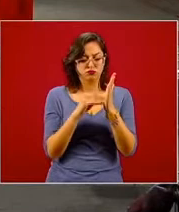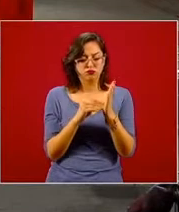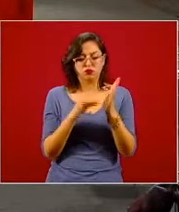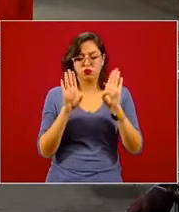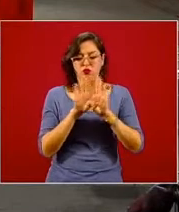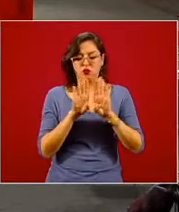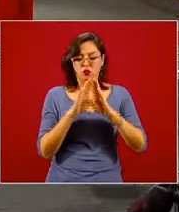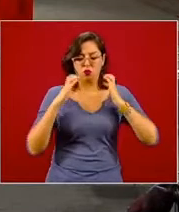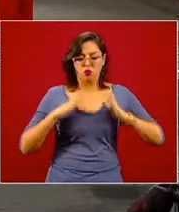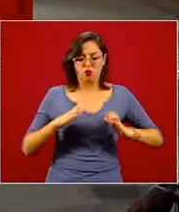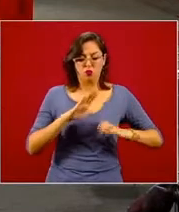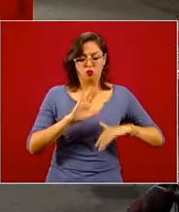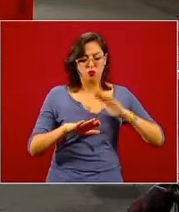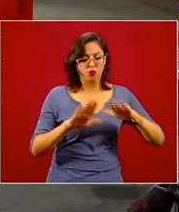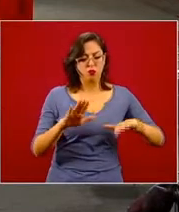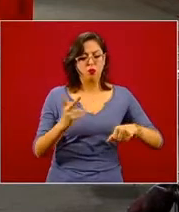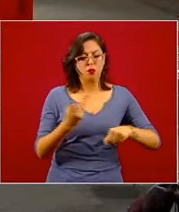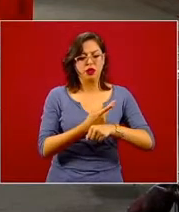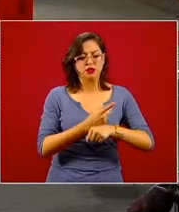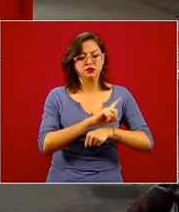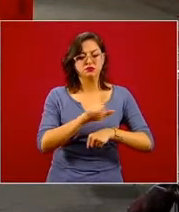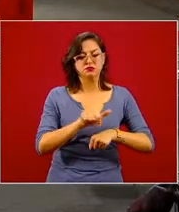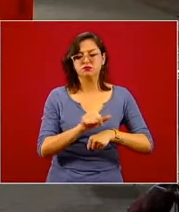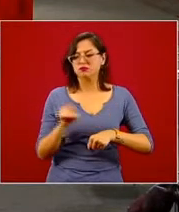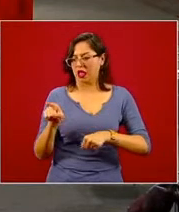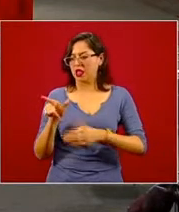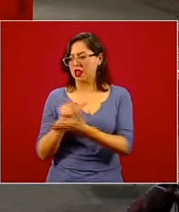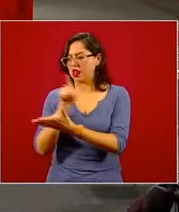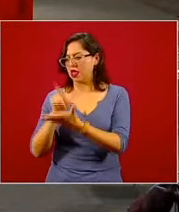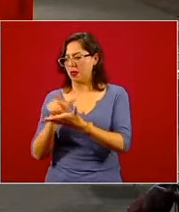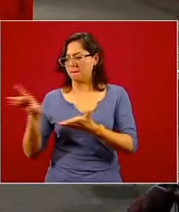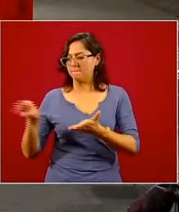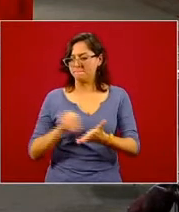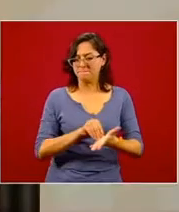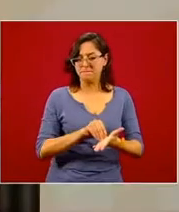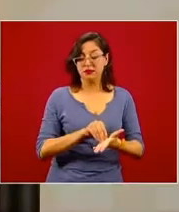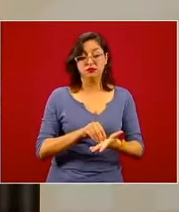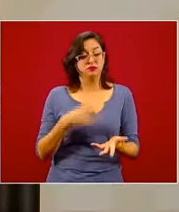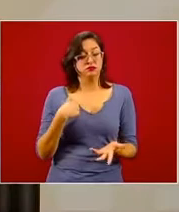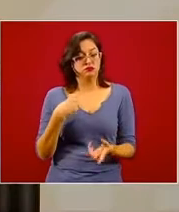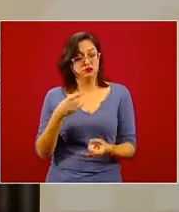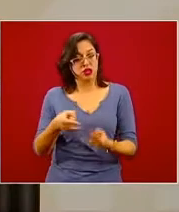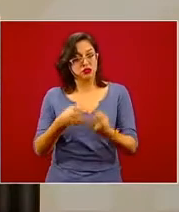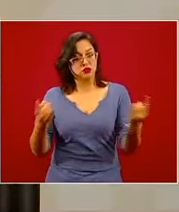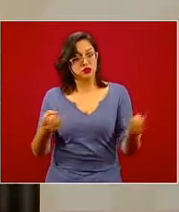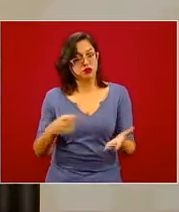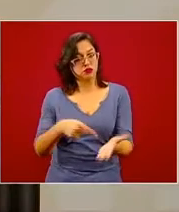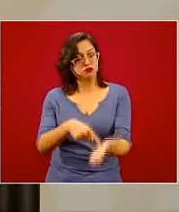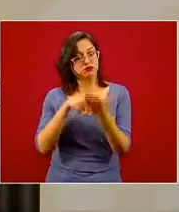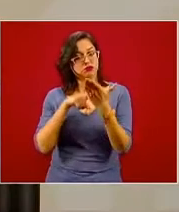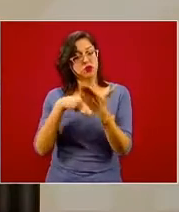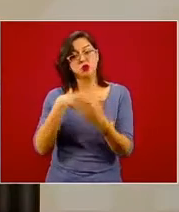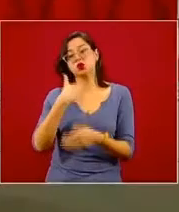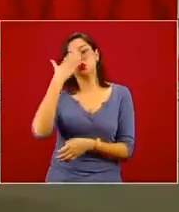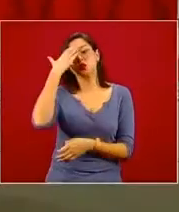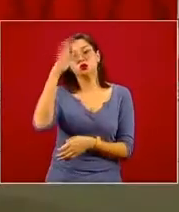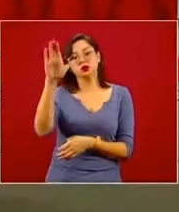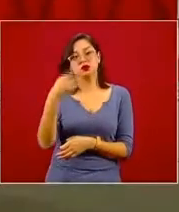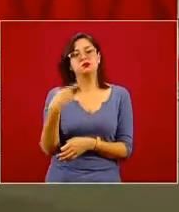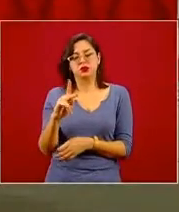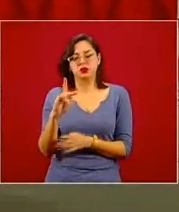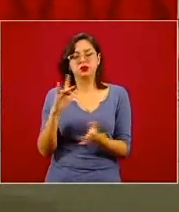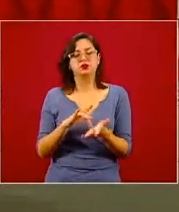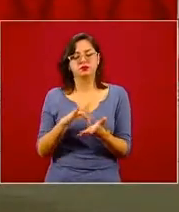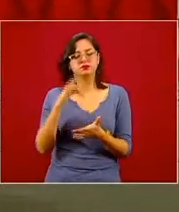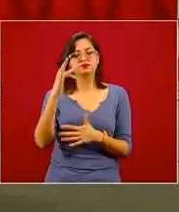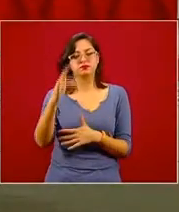epidemic. manejo y disposición de restos finales. But of course, the Entonces, no tenía regulations are conocimiento de este asunto, pero gracias por about hacerlo the